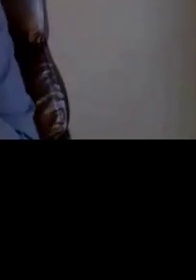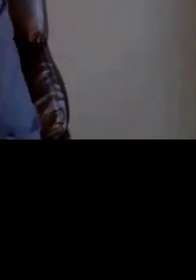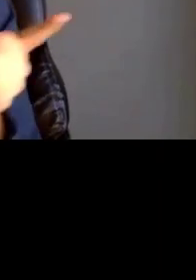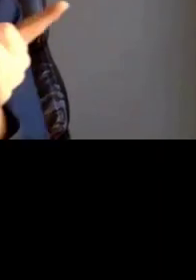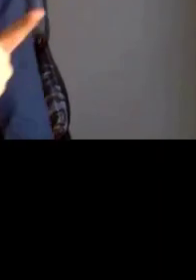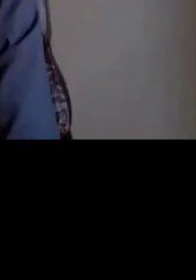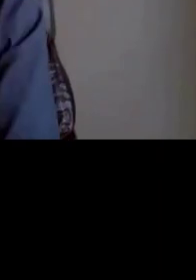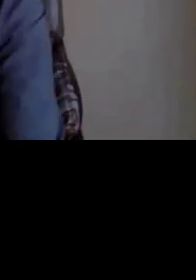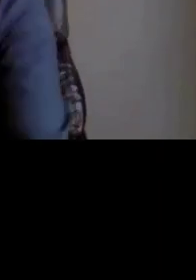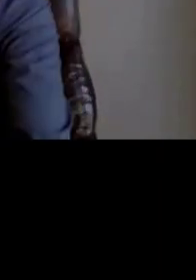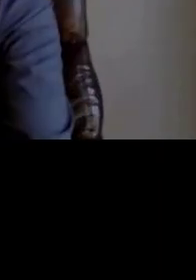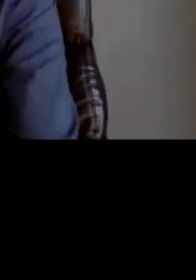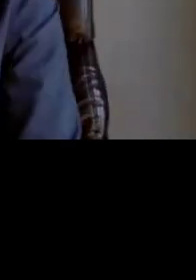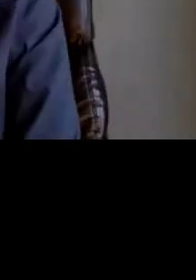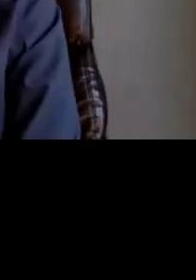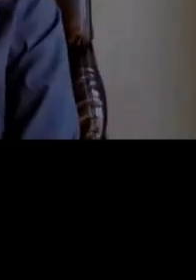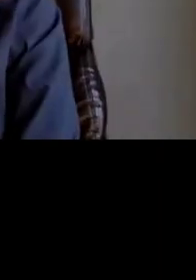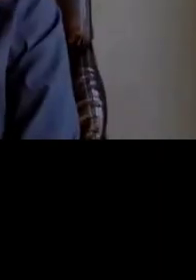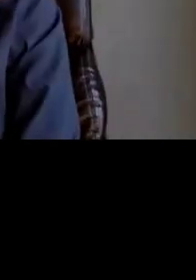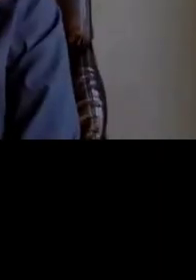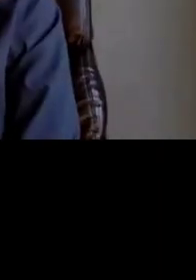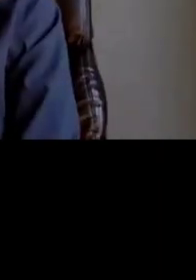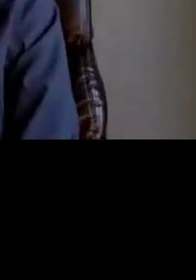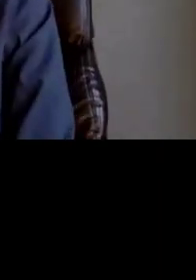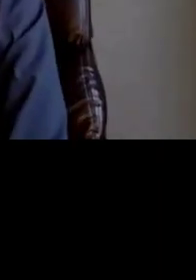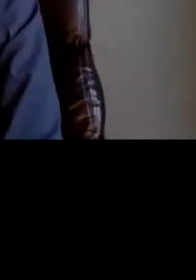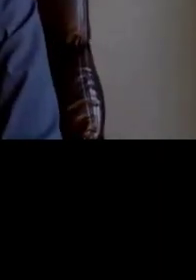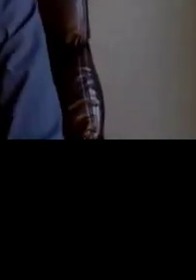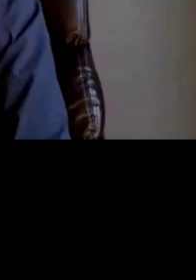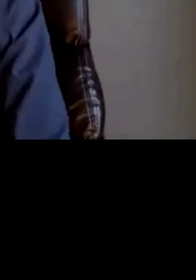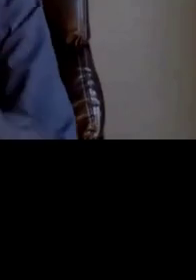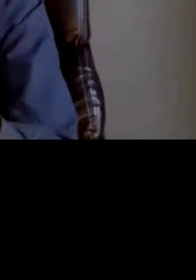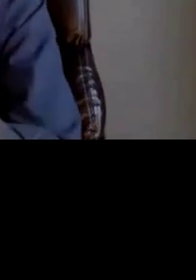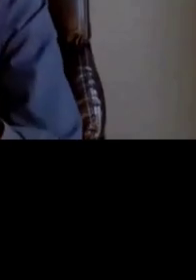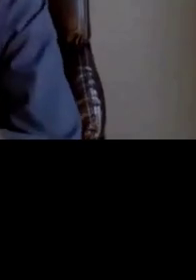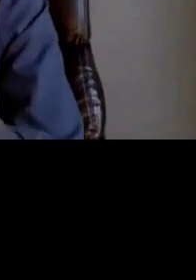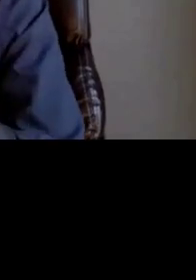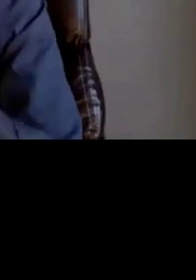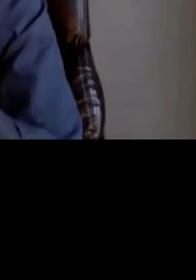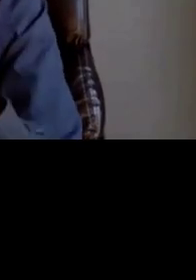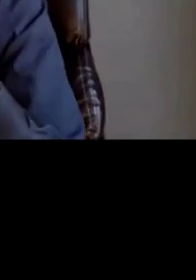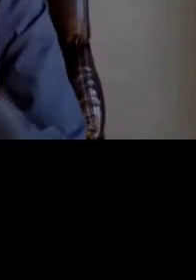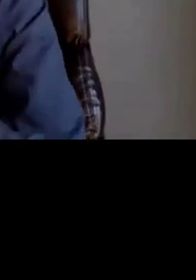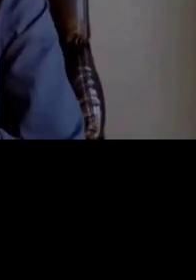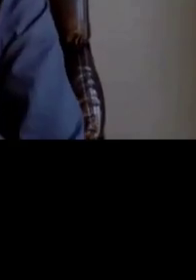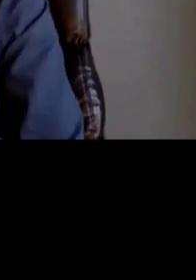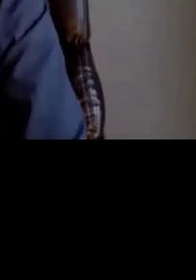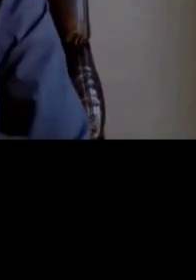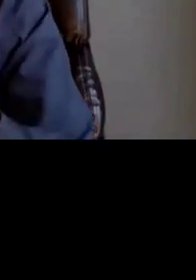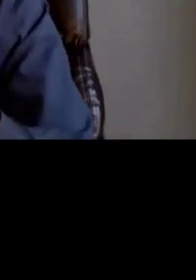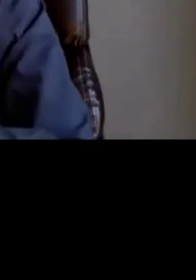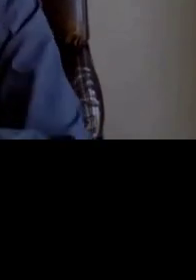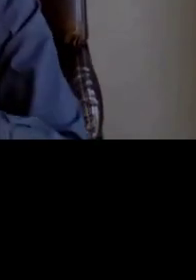community colleges, but when I was an undergrad, I did attend a very small historically Black college in